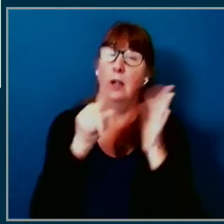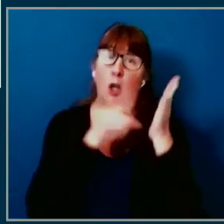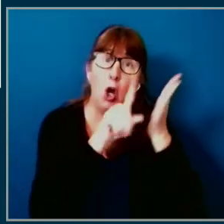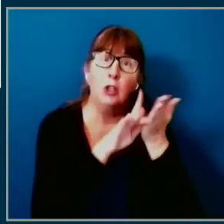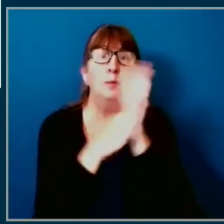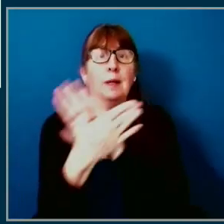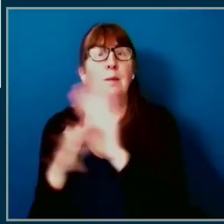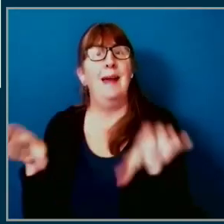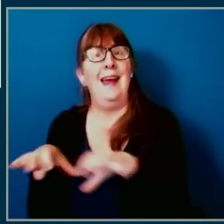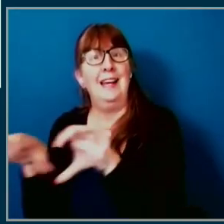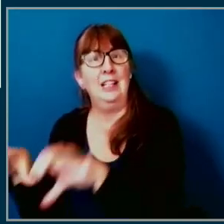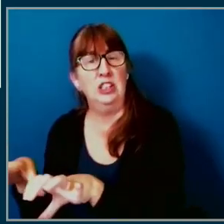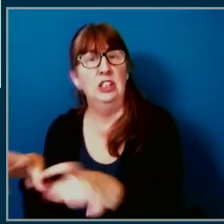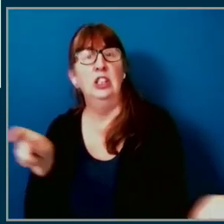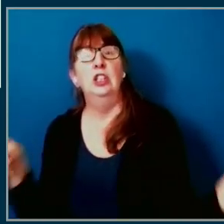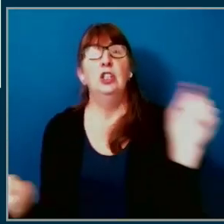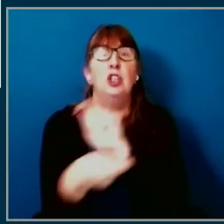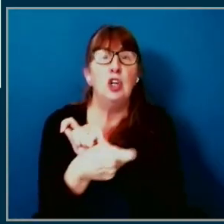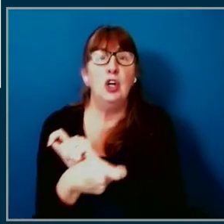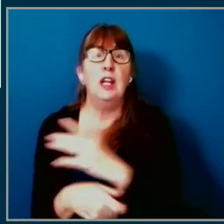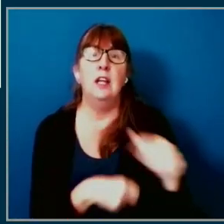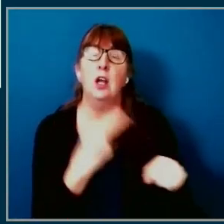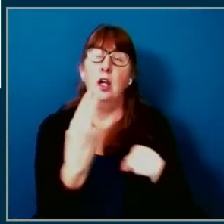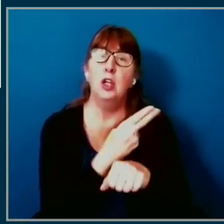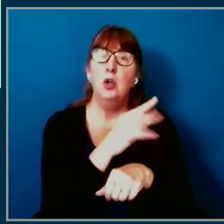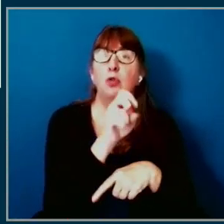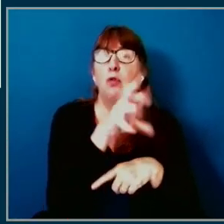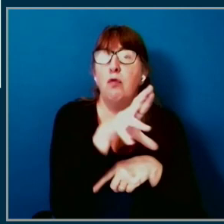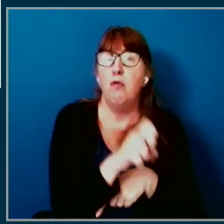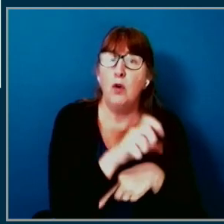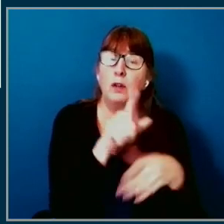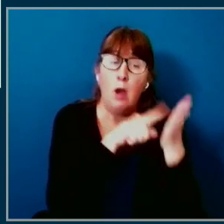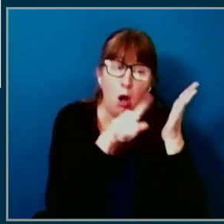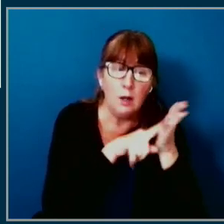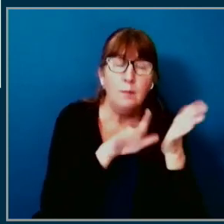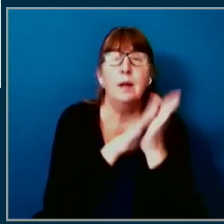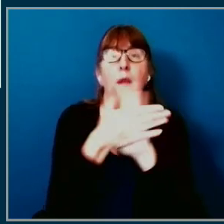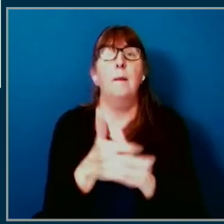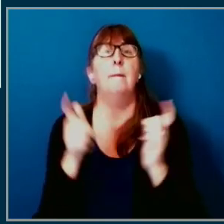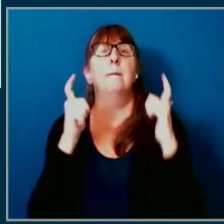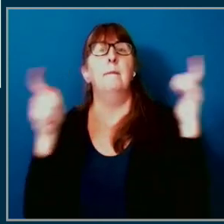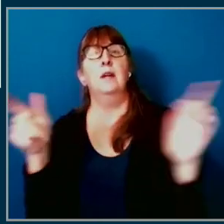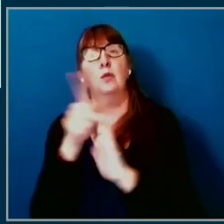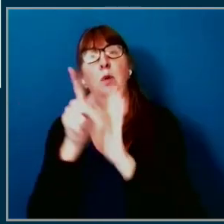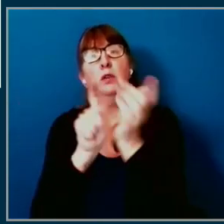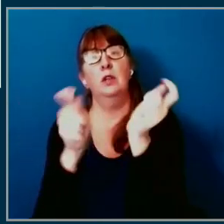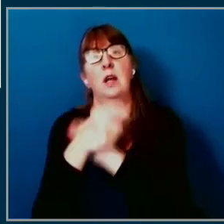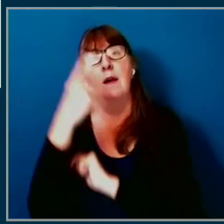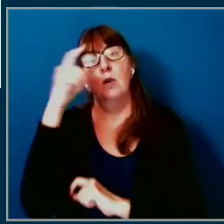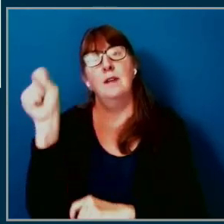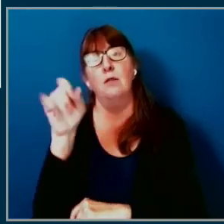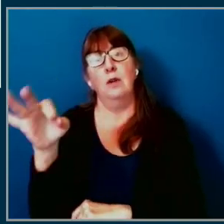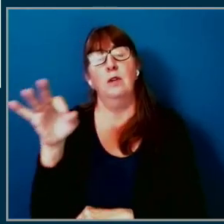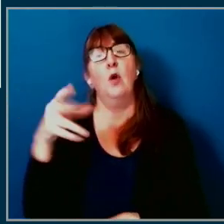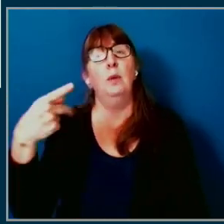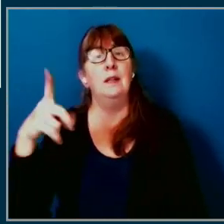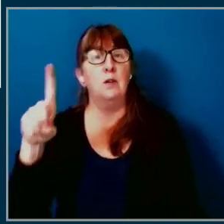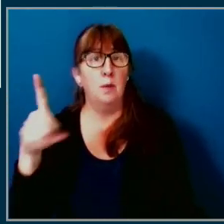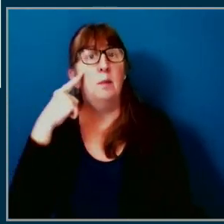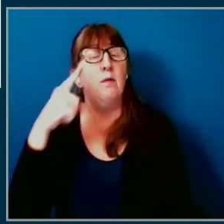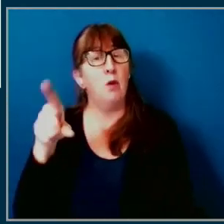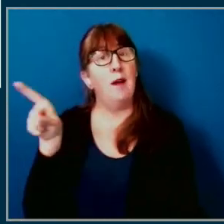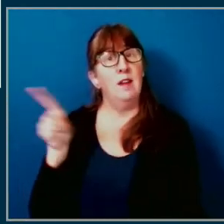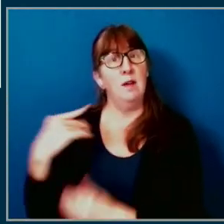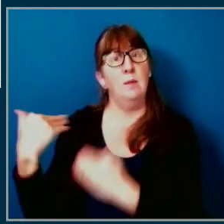action, turning a use of force audit into a major policy change for the San Francisco Police Department by holding them accountable